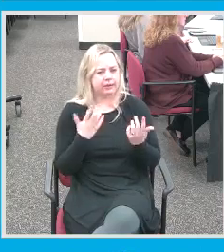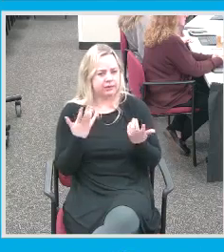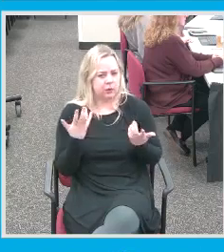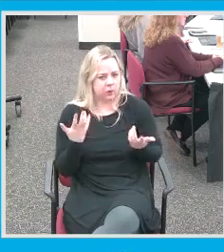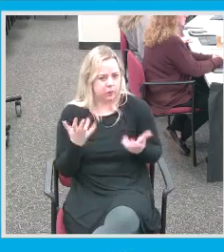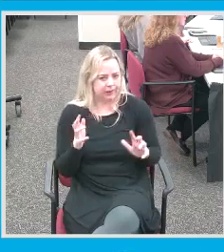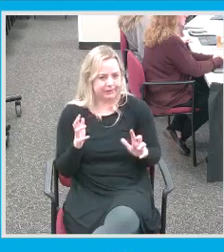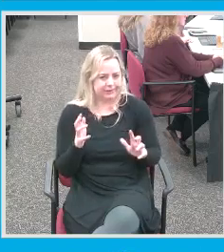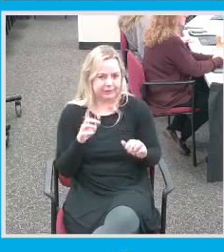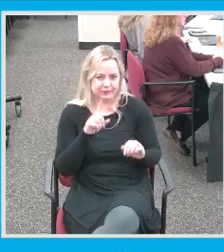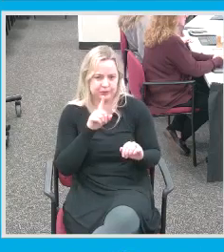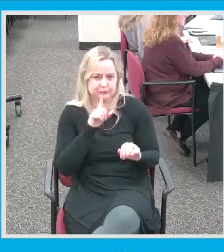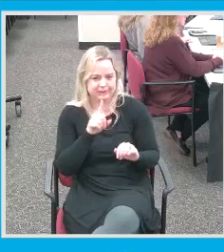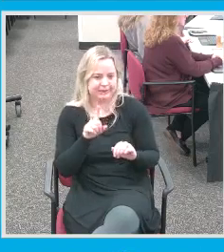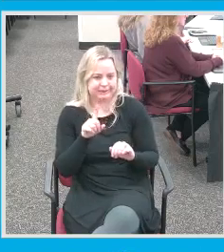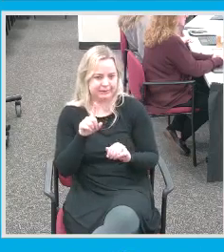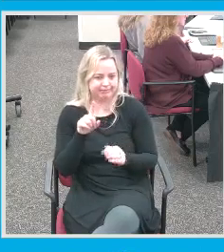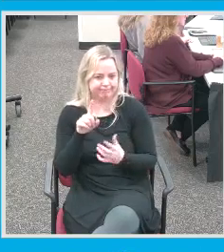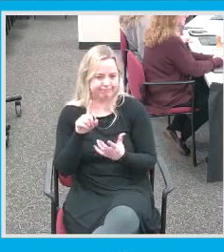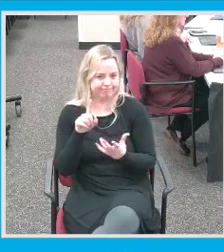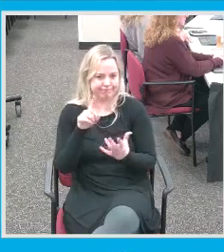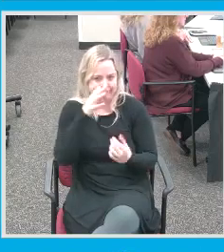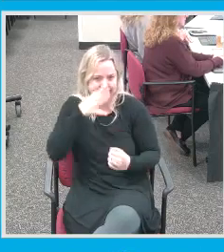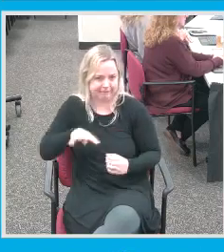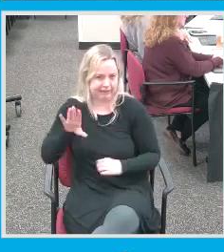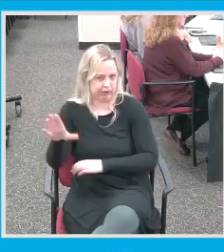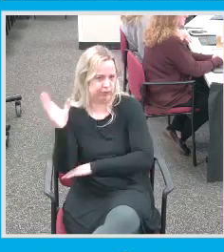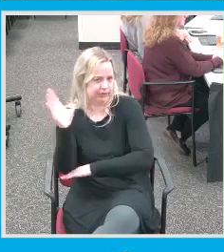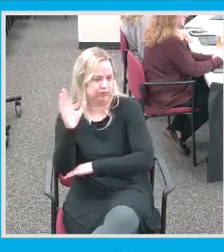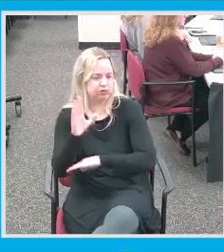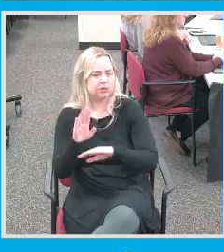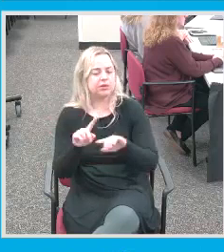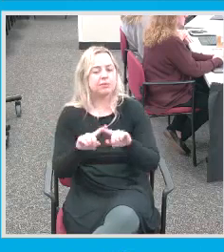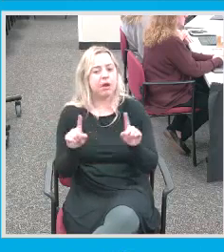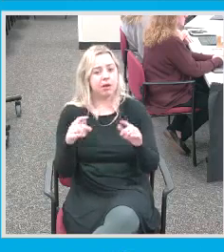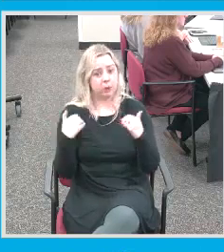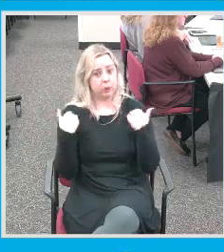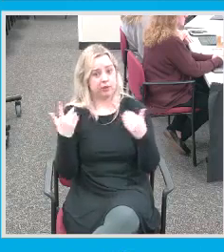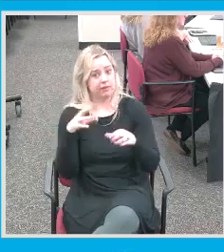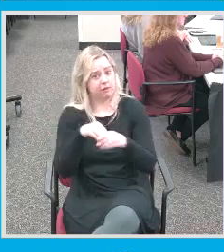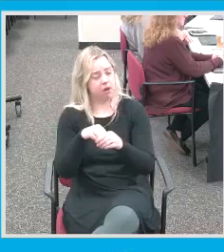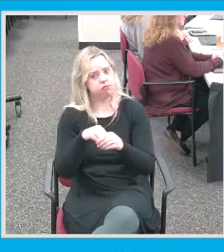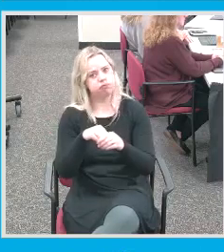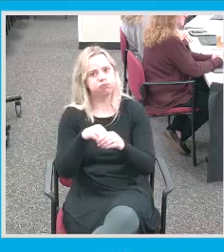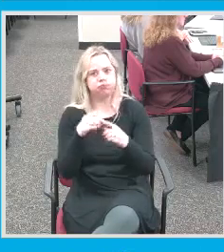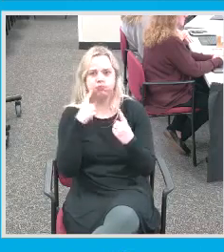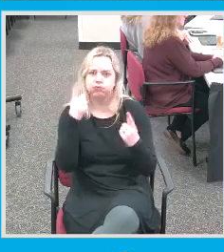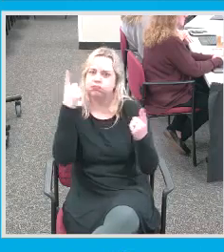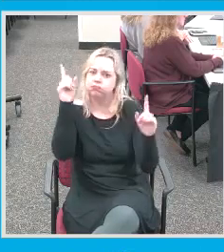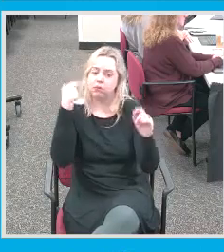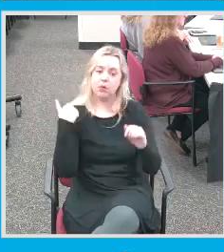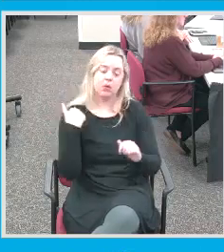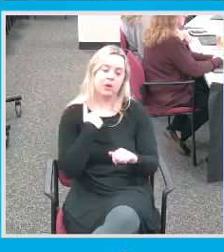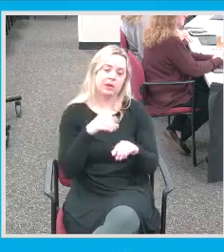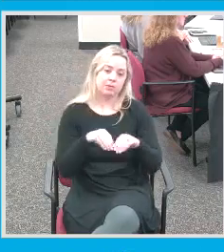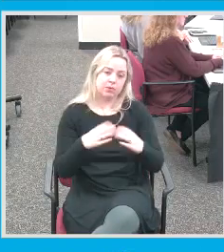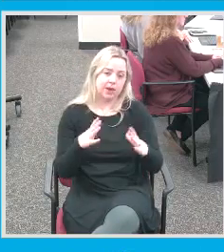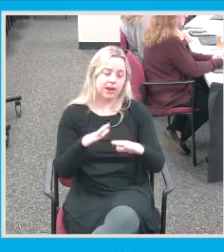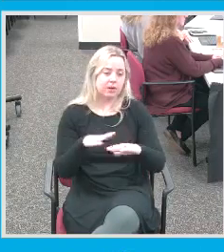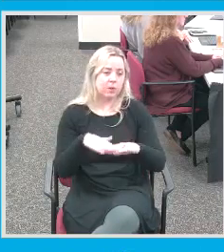of the main key accomplishments is the youth engagement, obviously. We've provided over 150